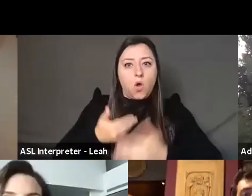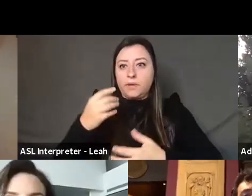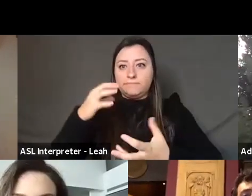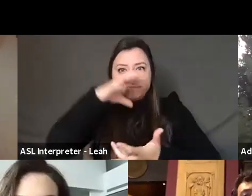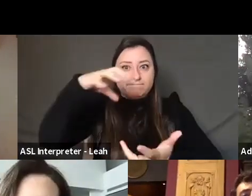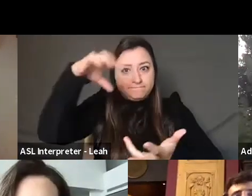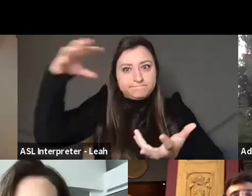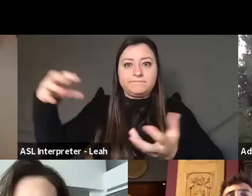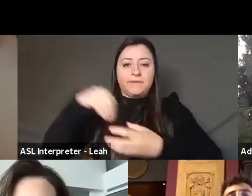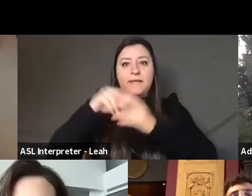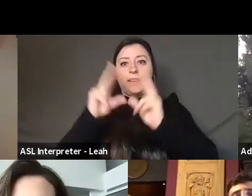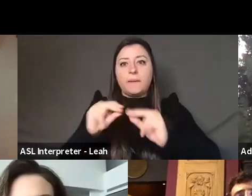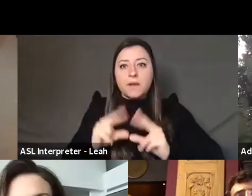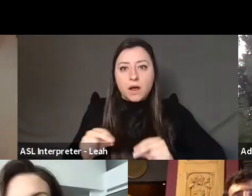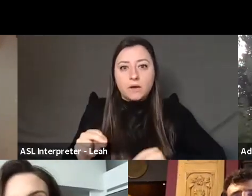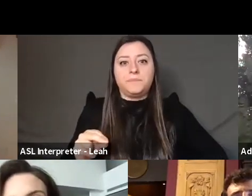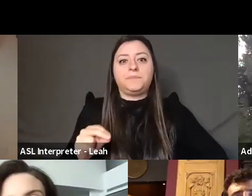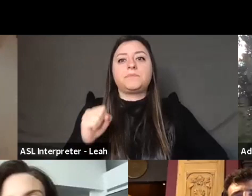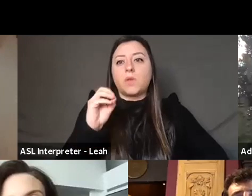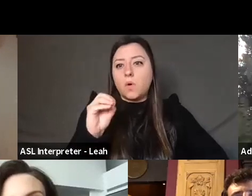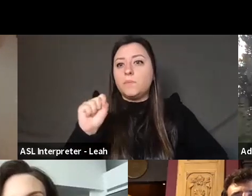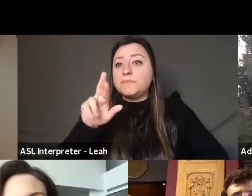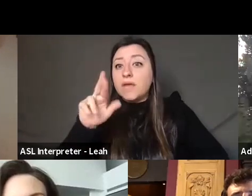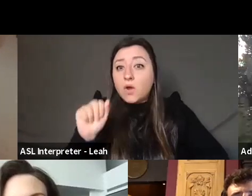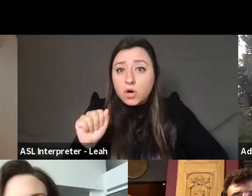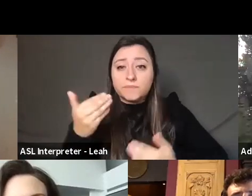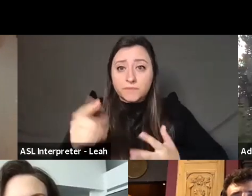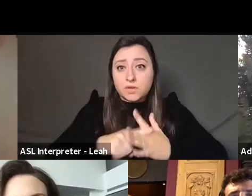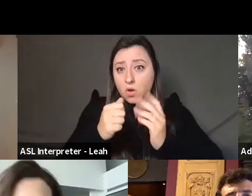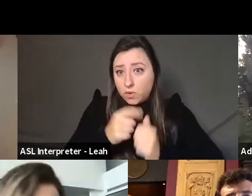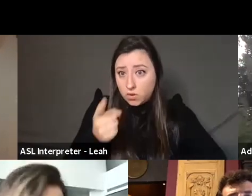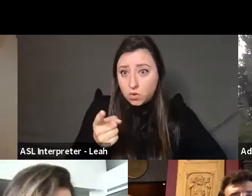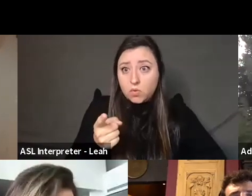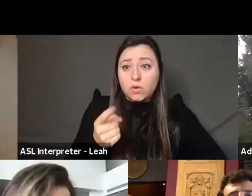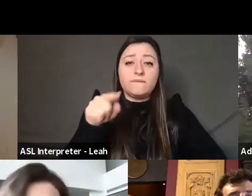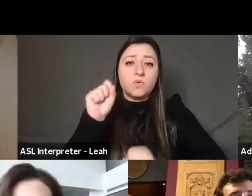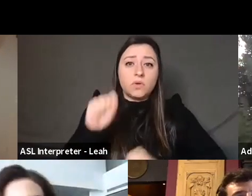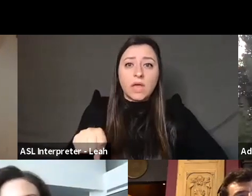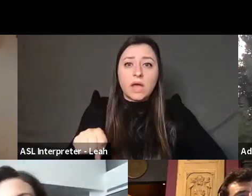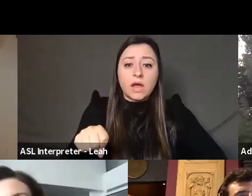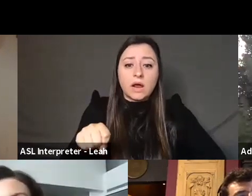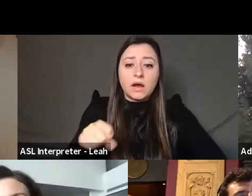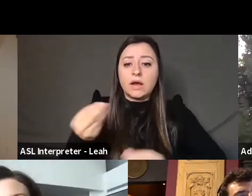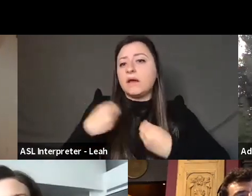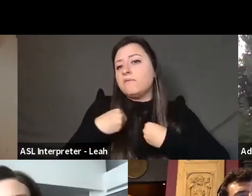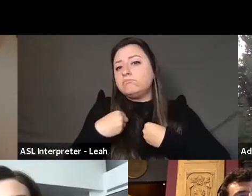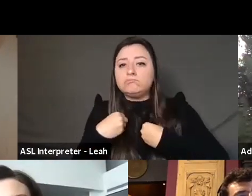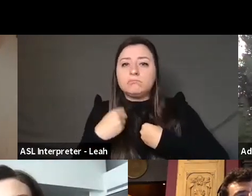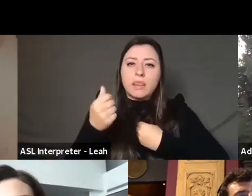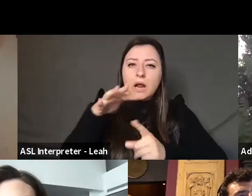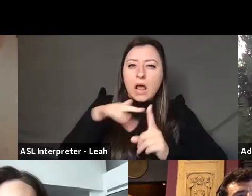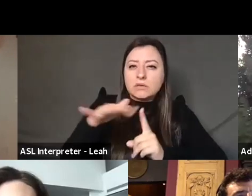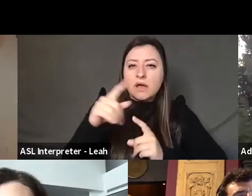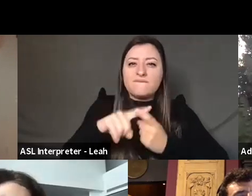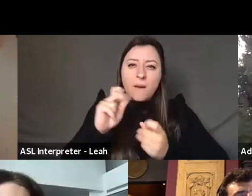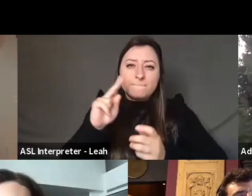going on in Lebanon. So, Sarah, let's start with you. If you can give us a little bit of a context from the